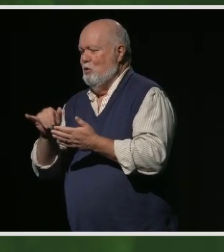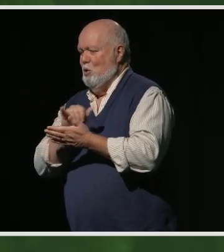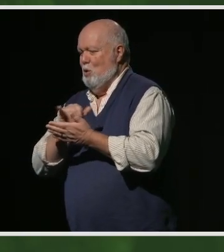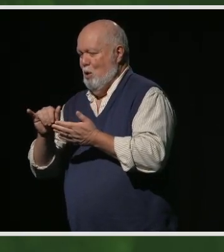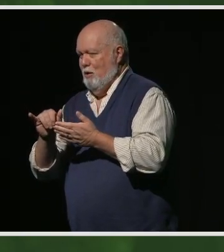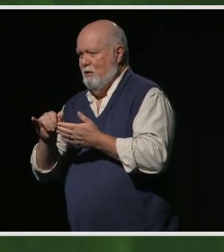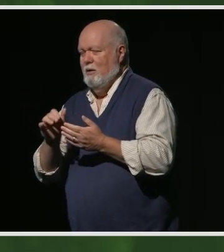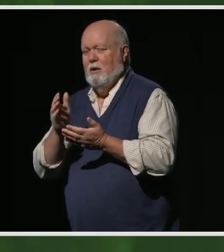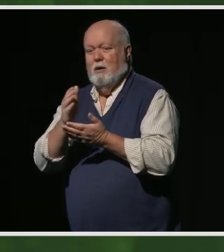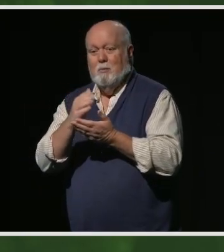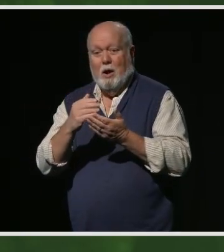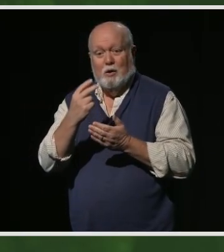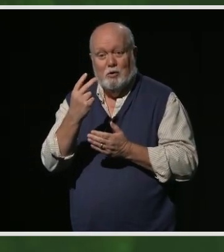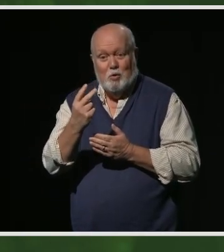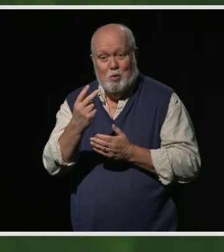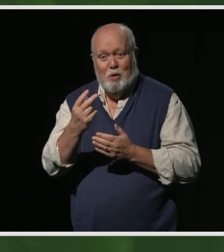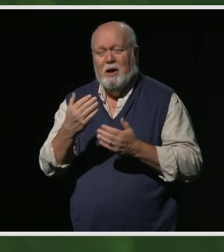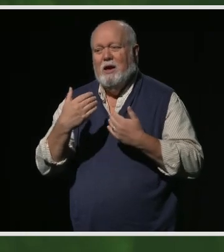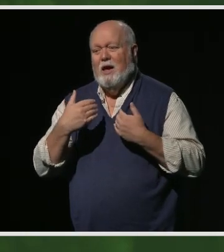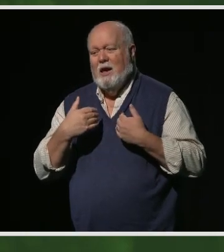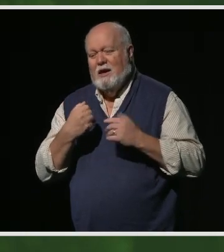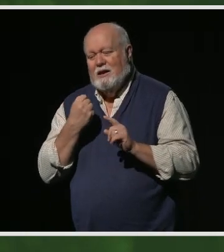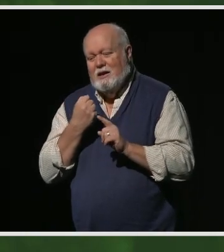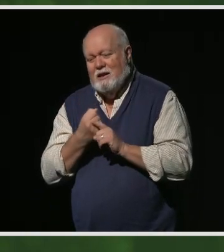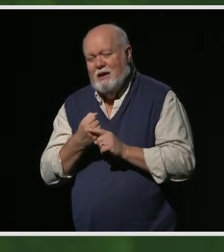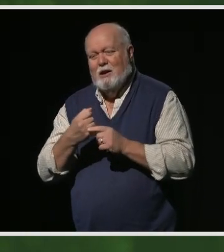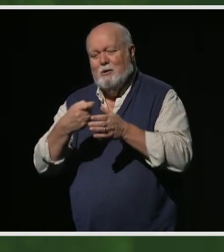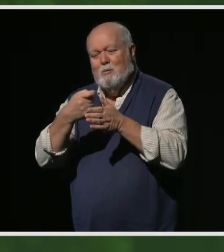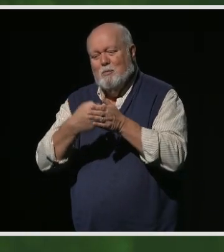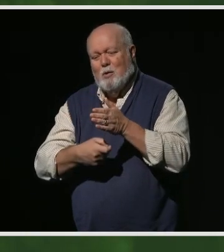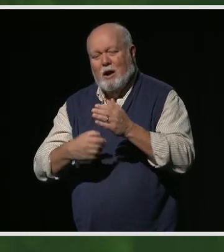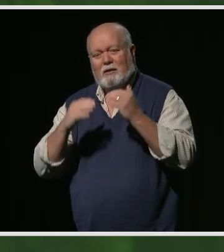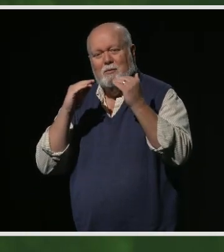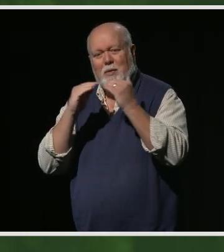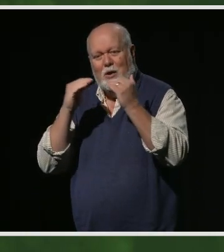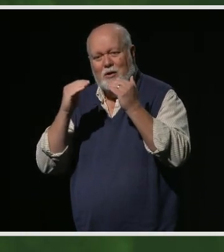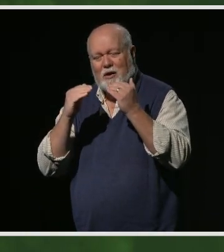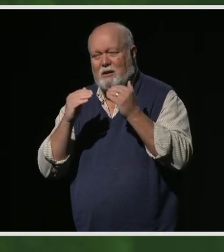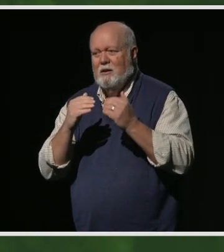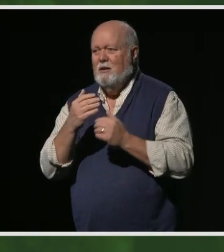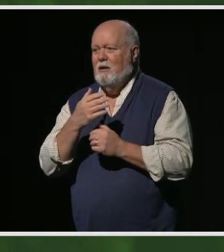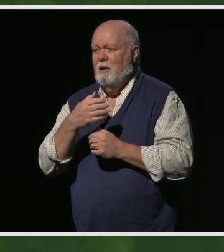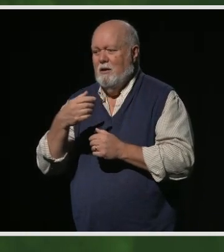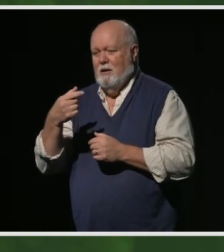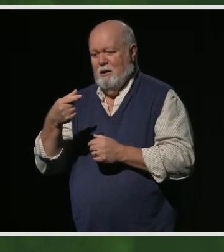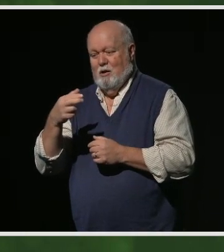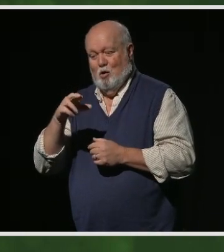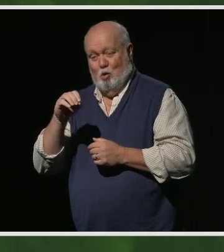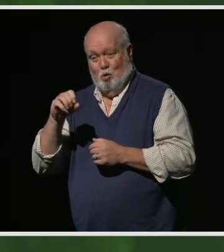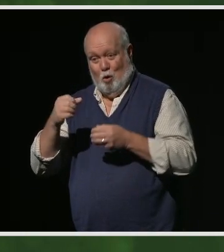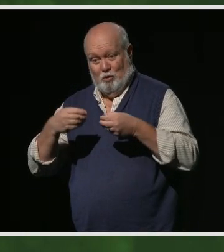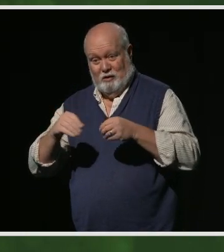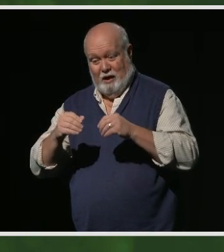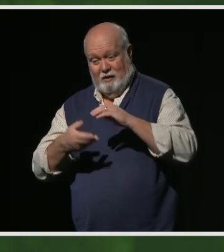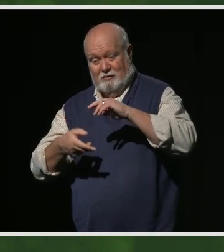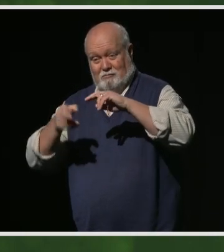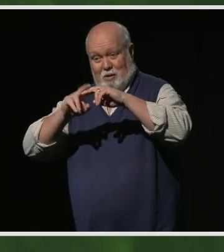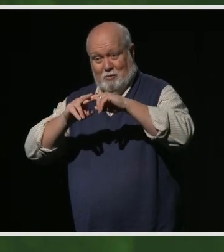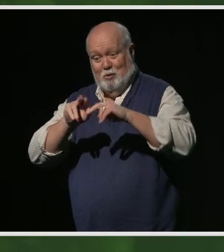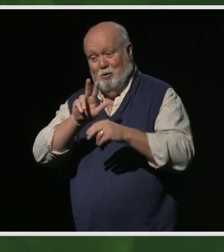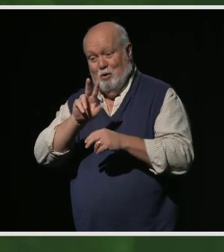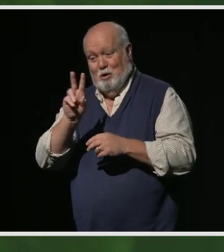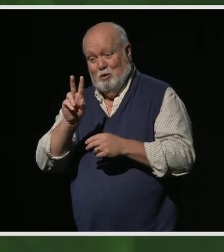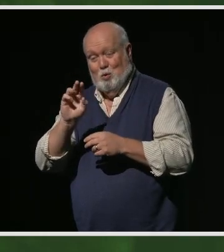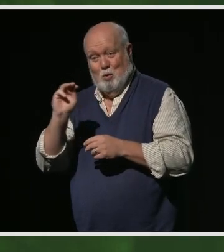2, achieve price parity and deliver commercial capacity, grow sales to $32 million, and that would be a